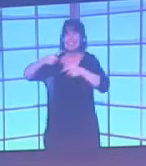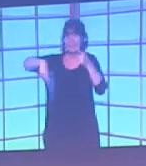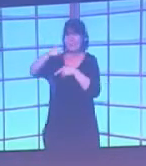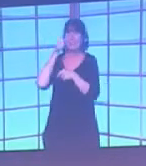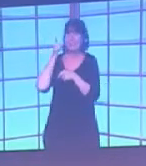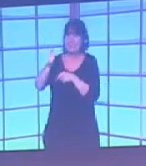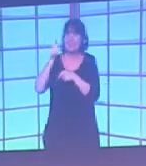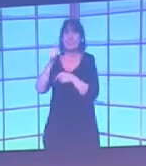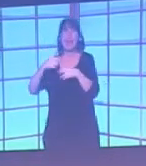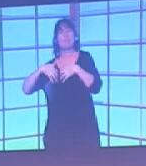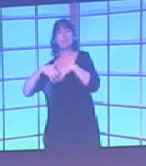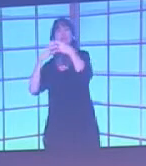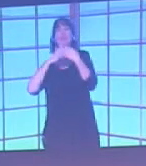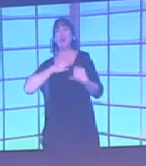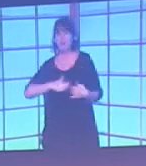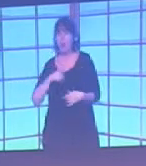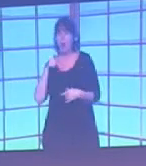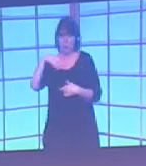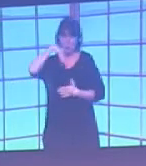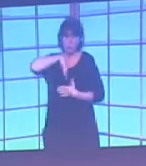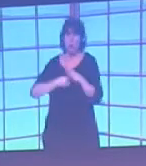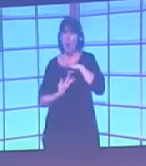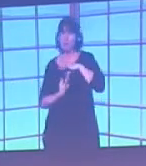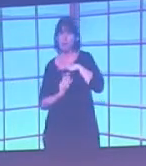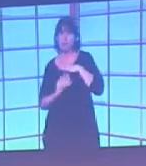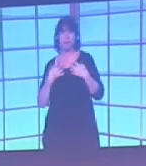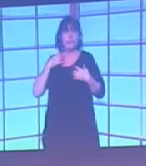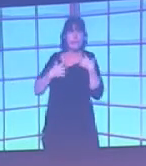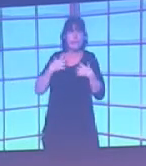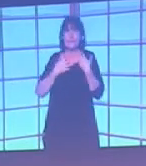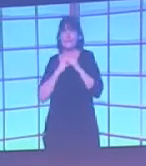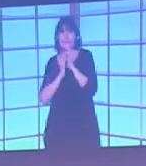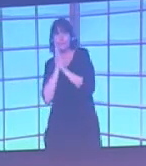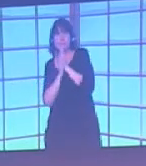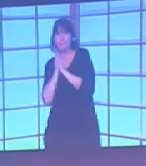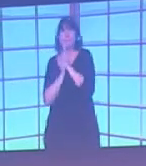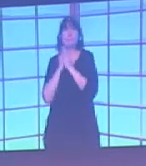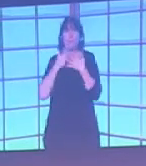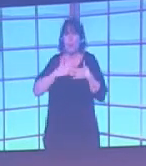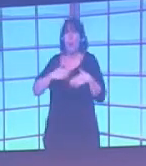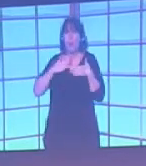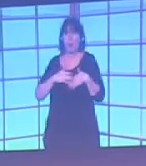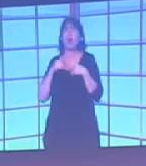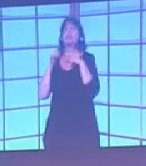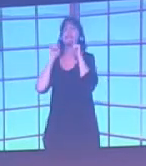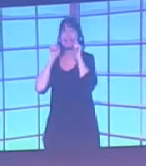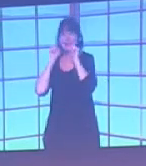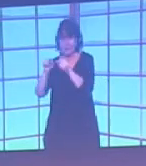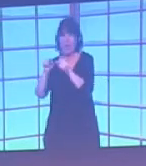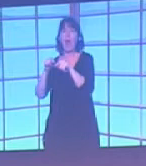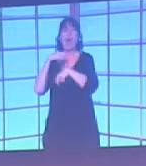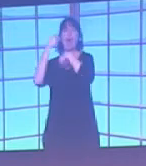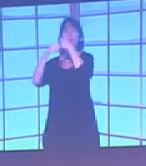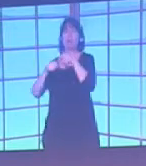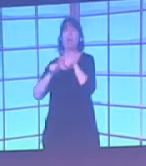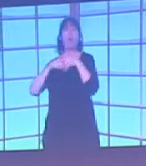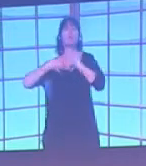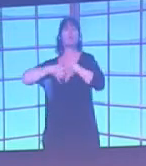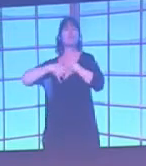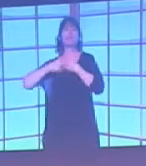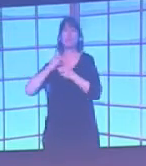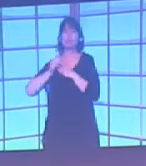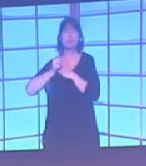the ones with the passion and the motivation to carry things forwards, and that's often very, very powerful. And so as CAFE, we can be